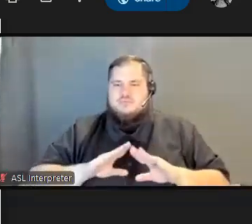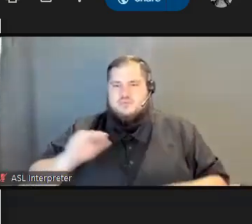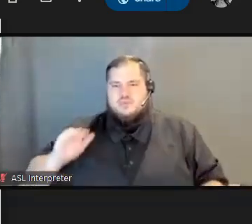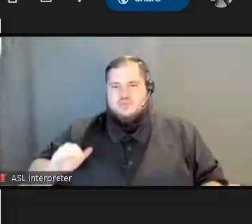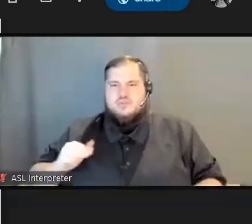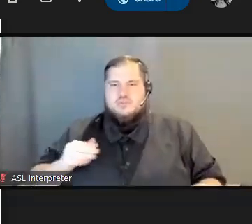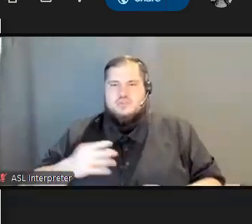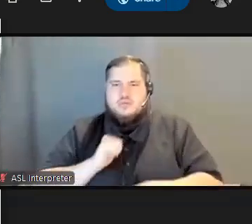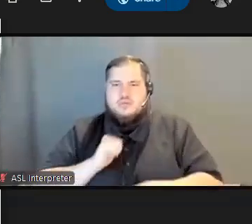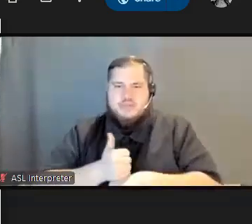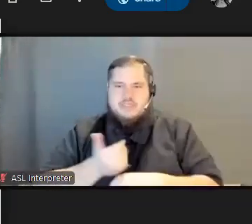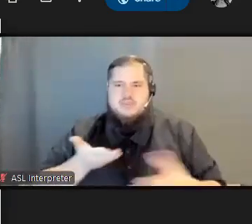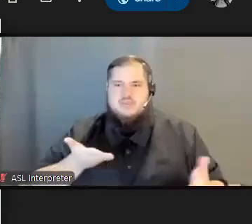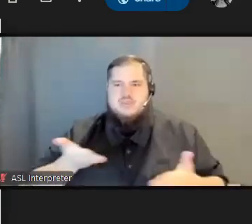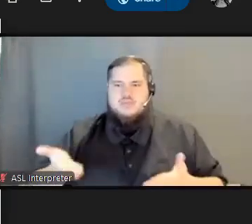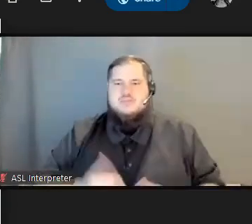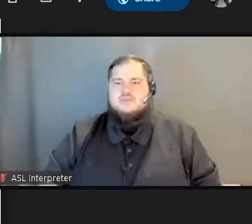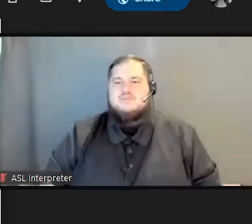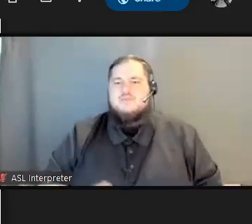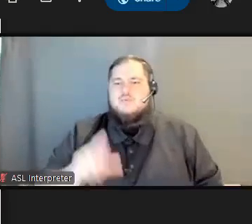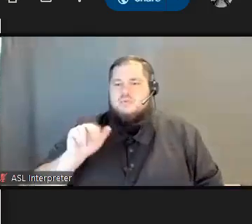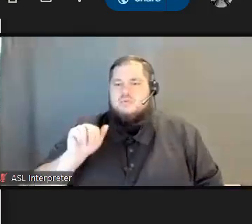between, additional